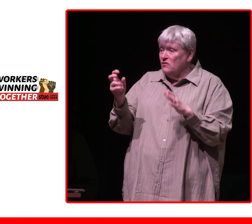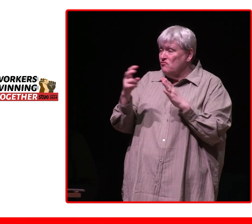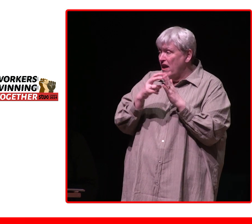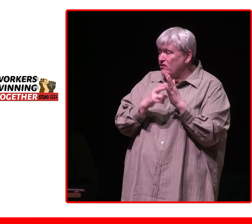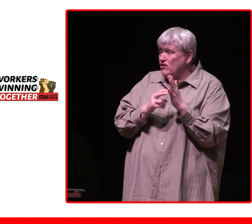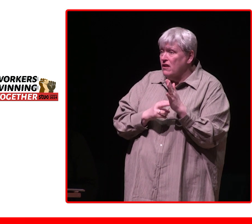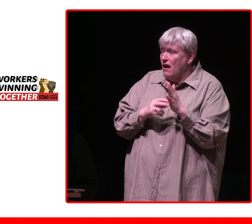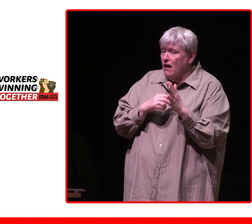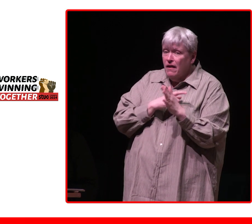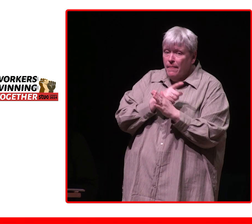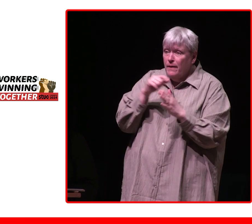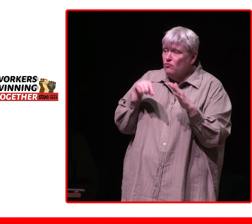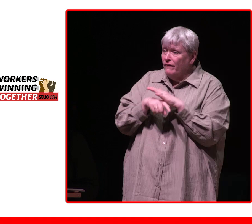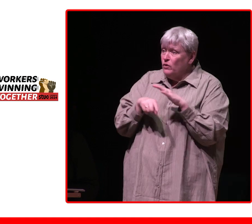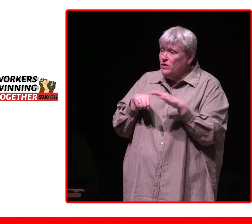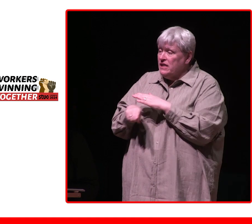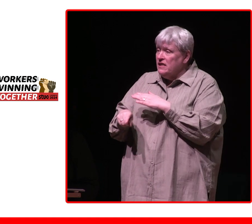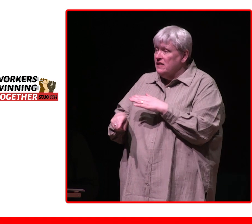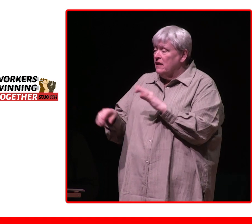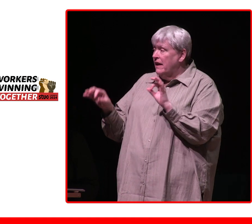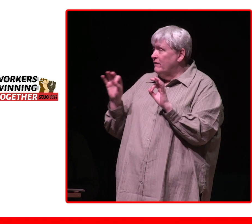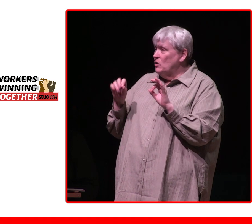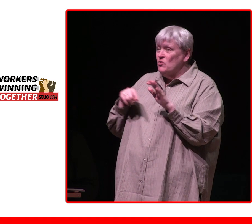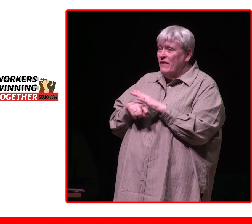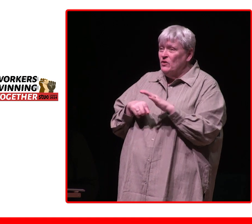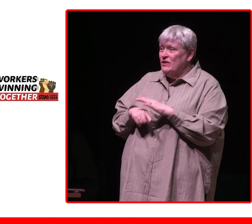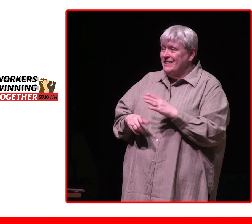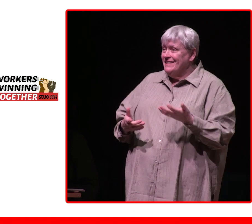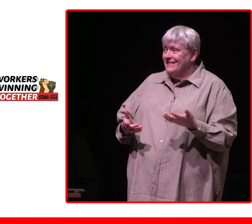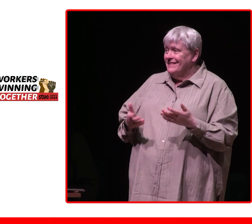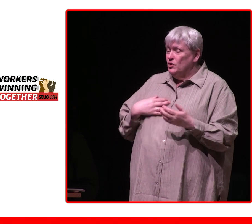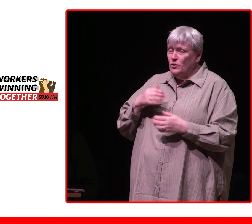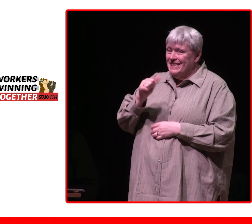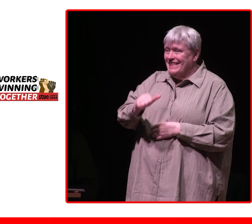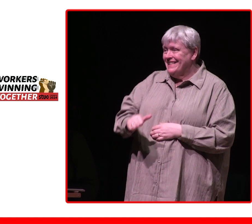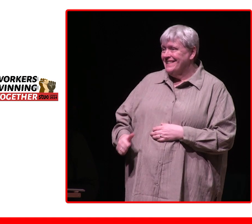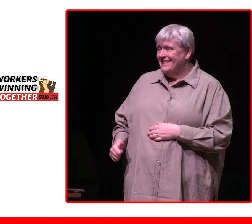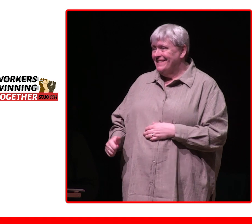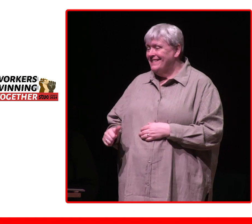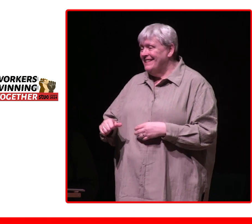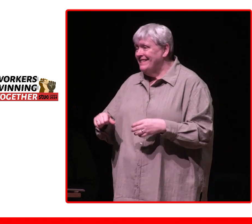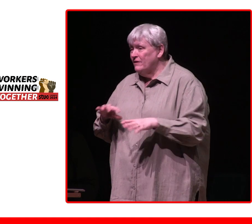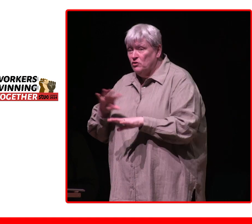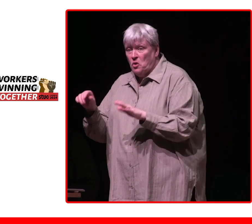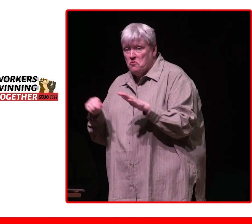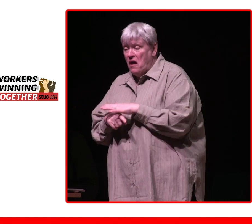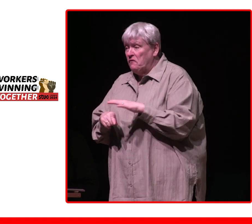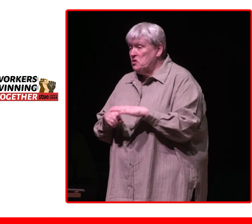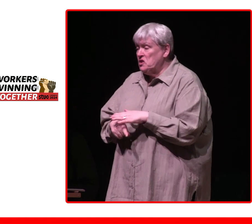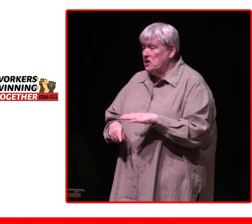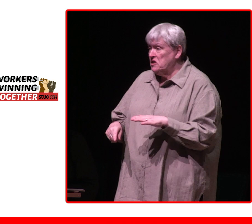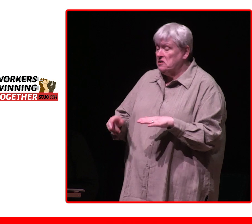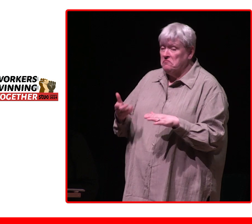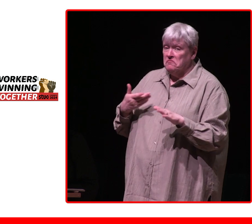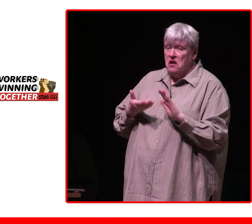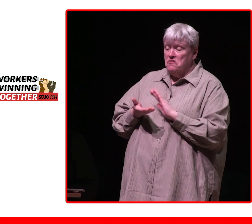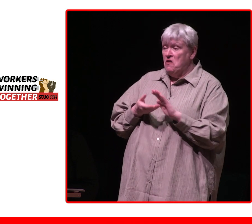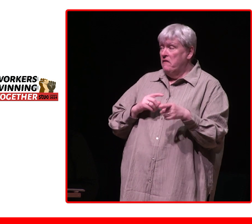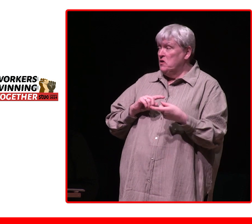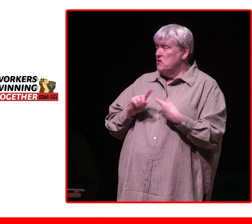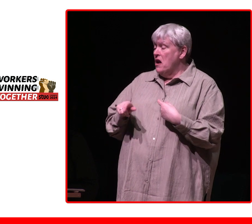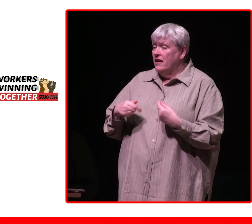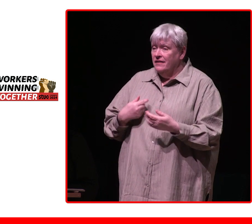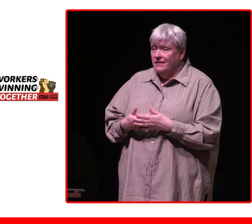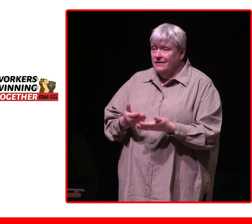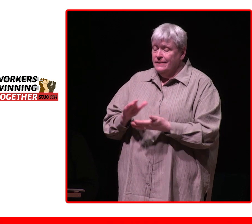them, so you have no refugees. And if you have no refugees, there's no right of return. And